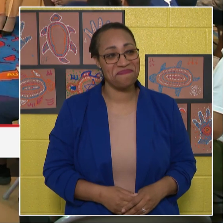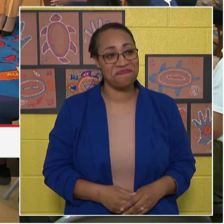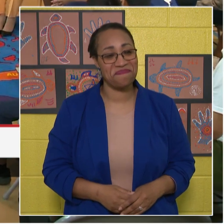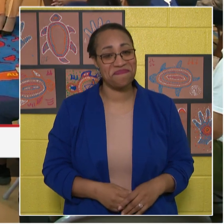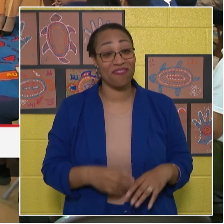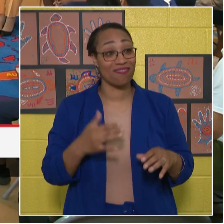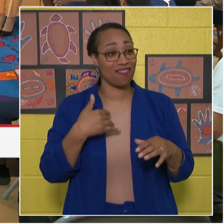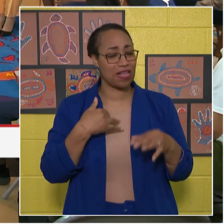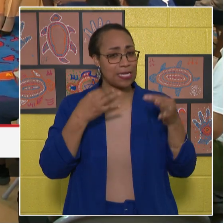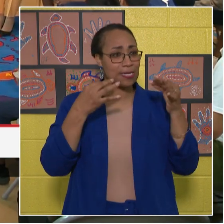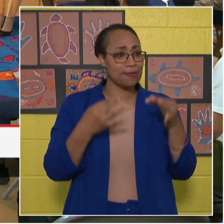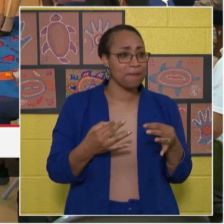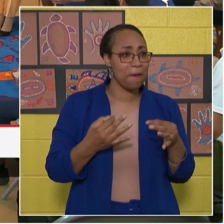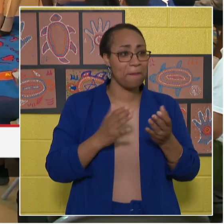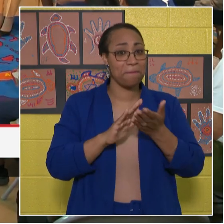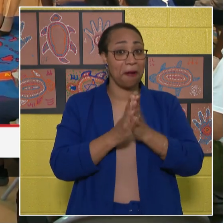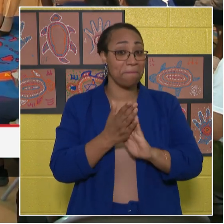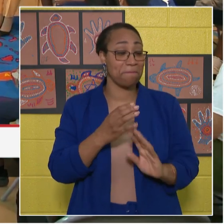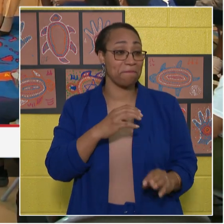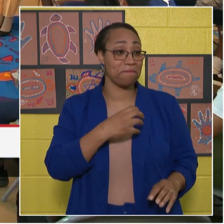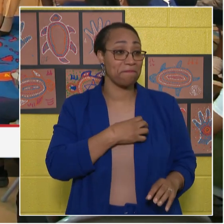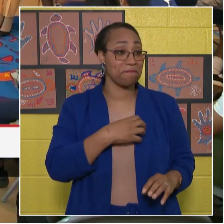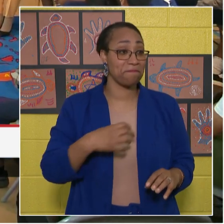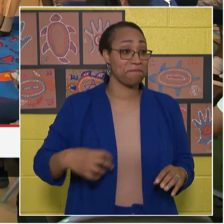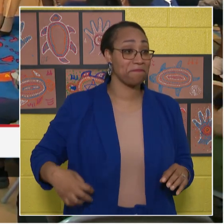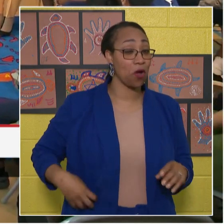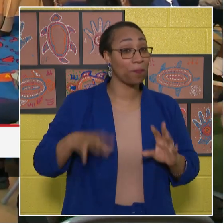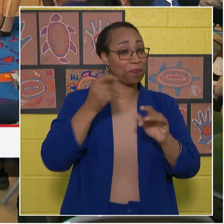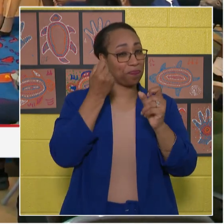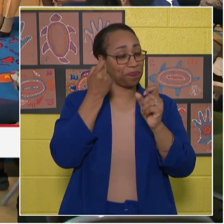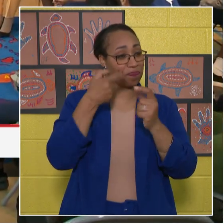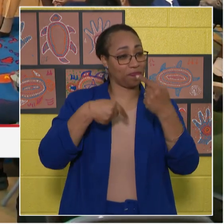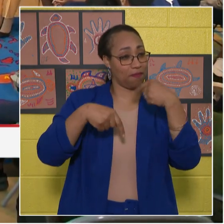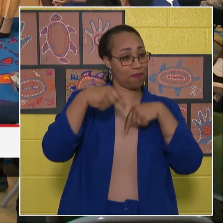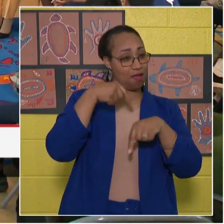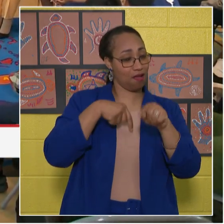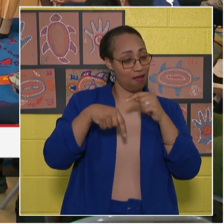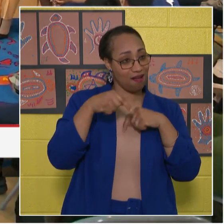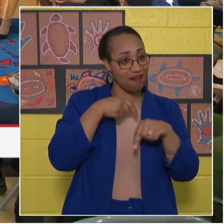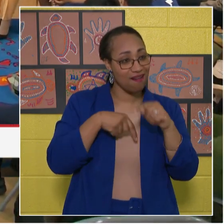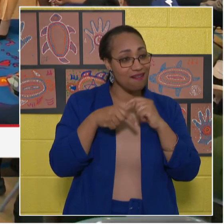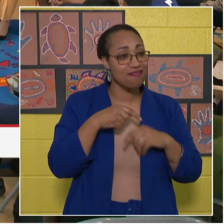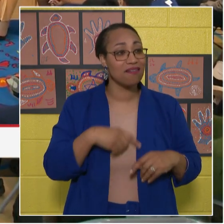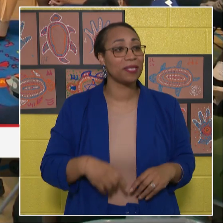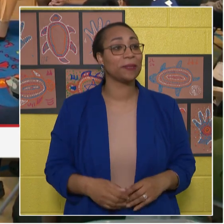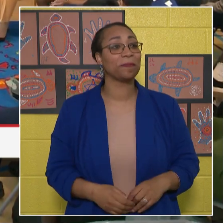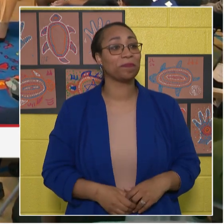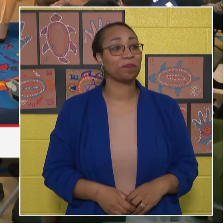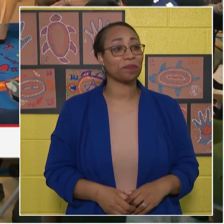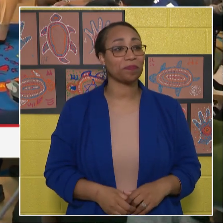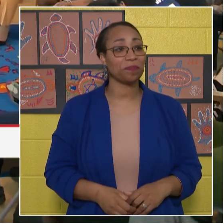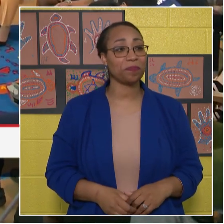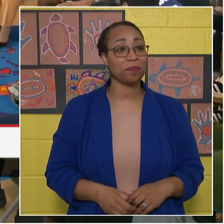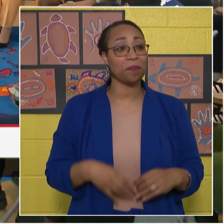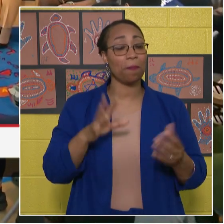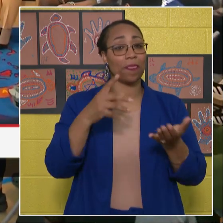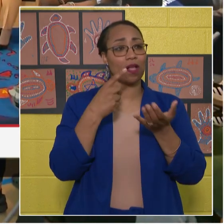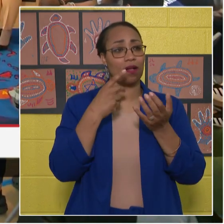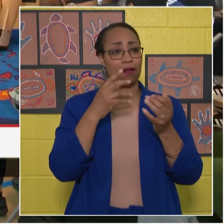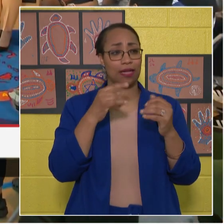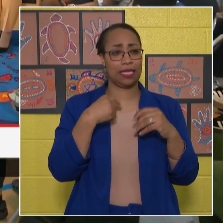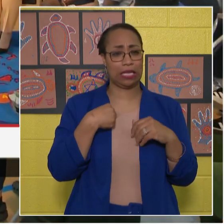an important point, I think, for those of you sometimes who question whether you're ready